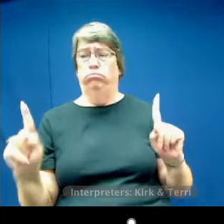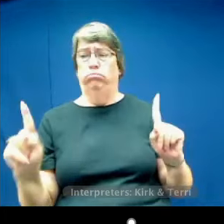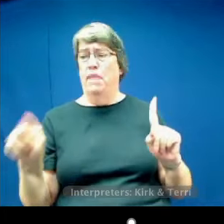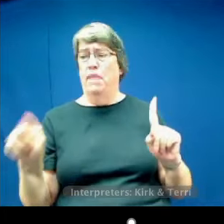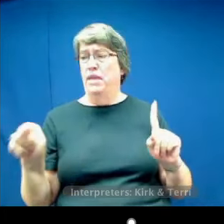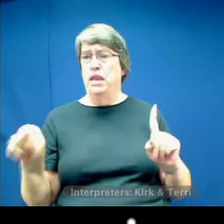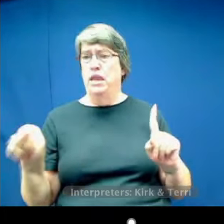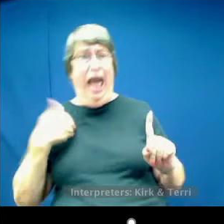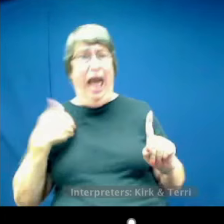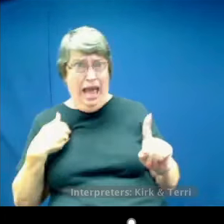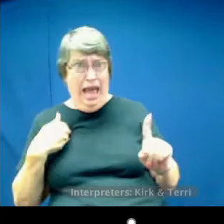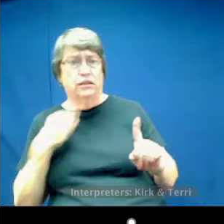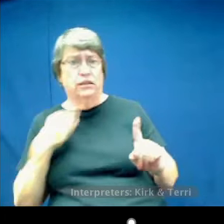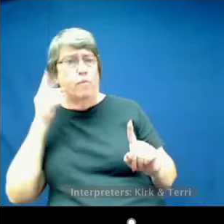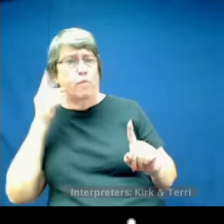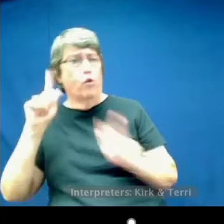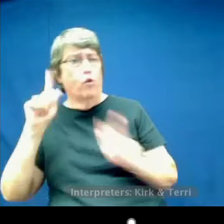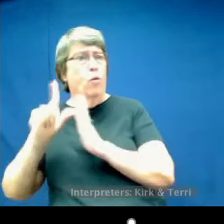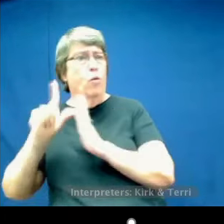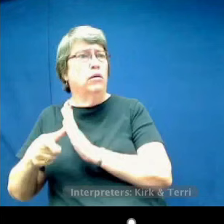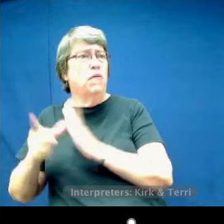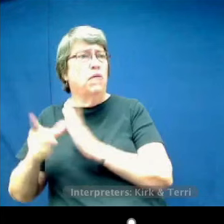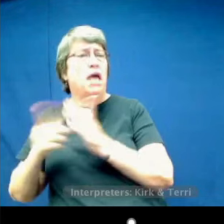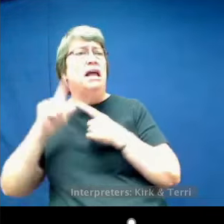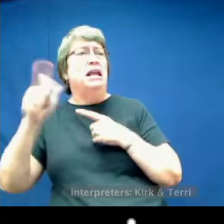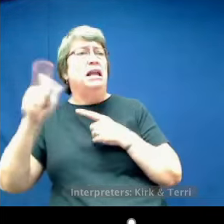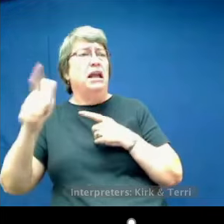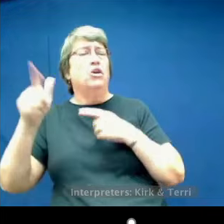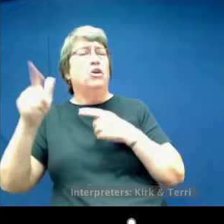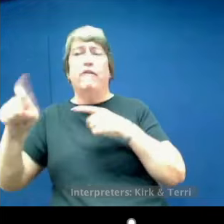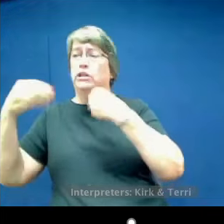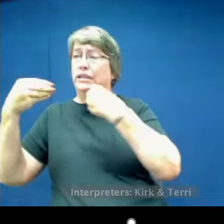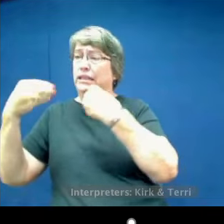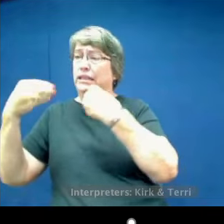home for a period of time, and then the court might order it to be sold.